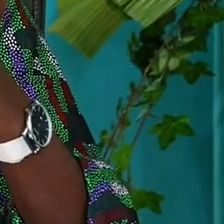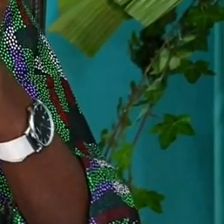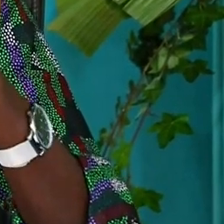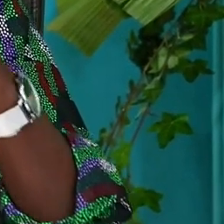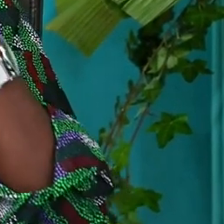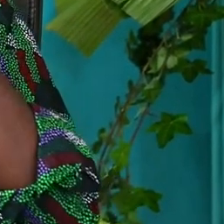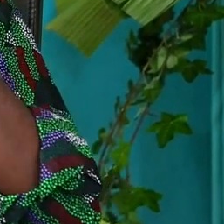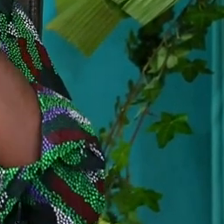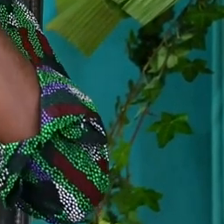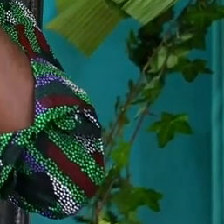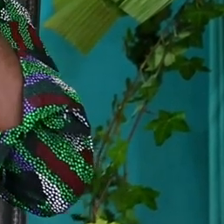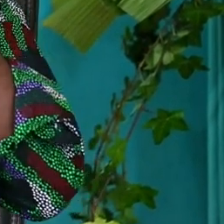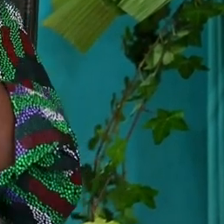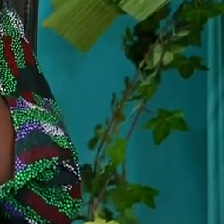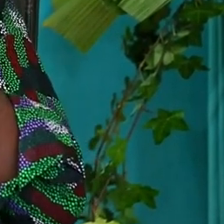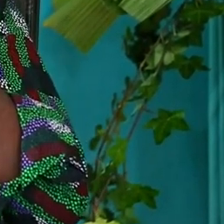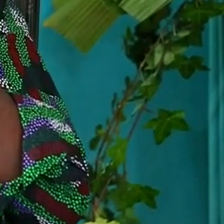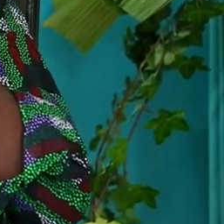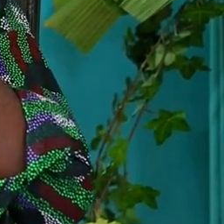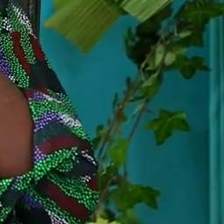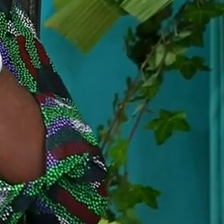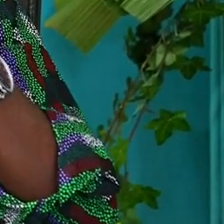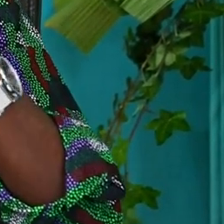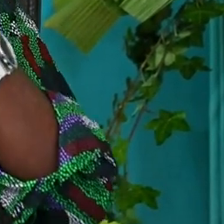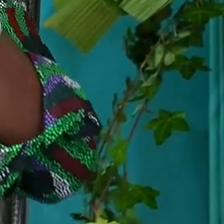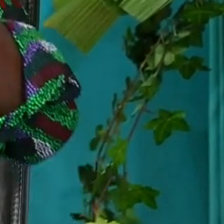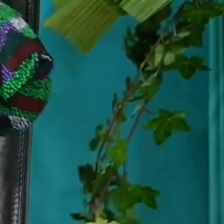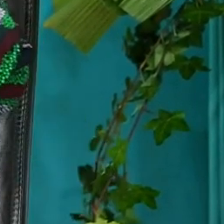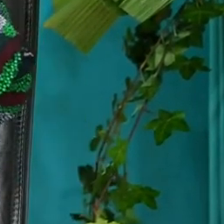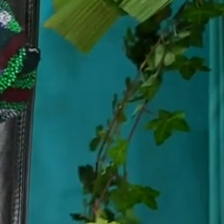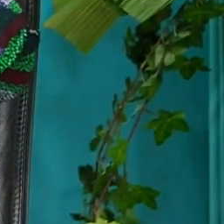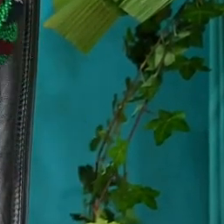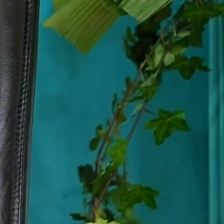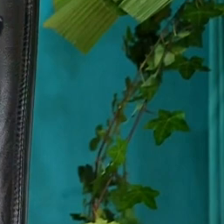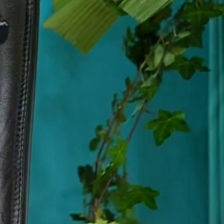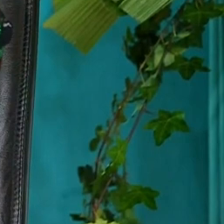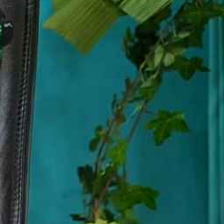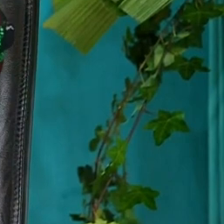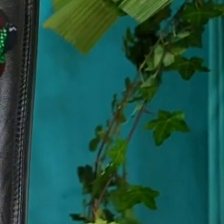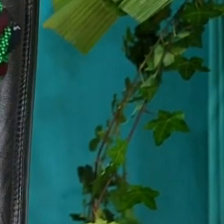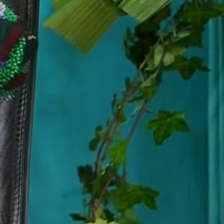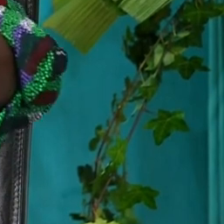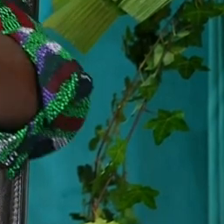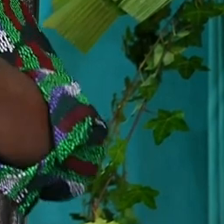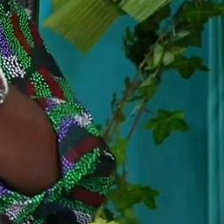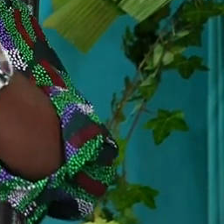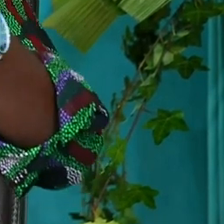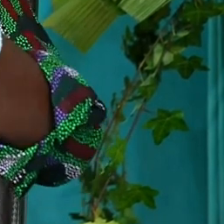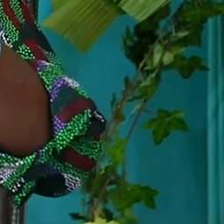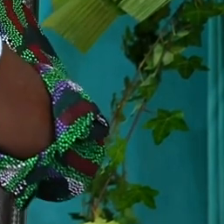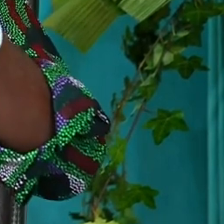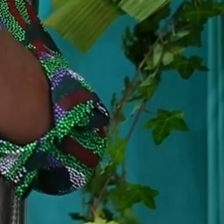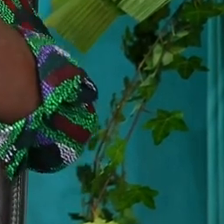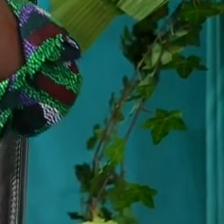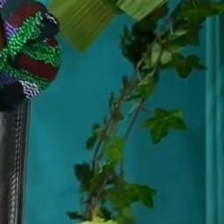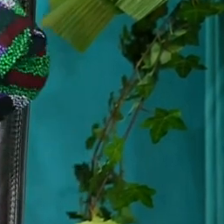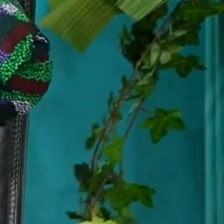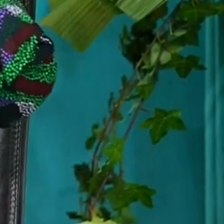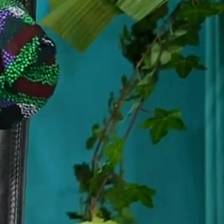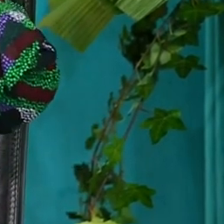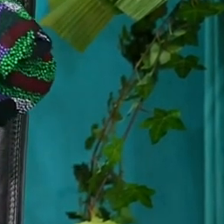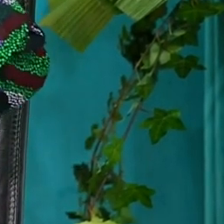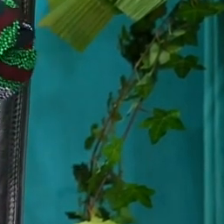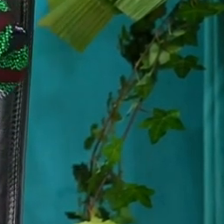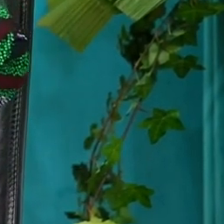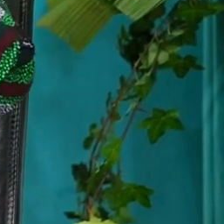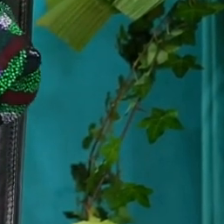not speckled. So his prayer moved into the realm of practicality. He acted in